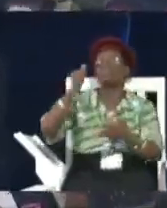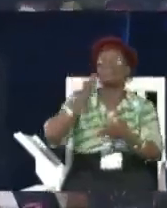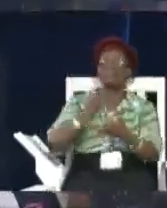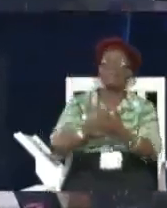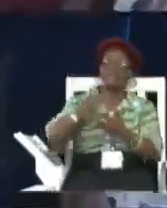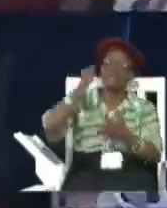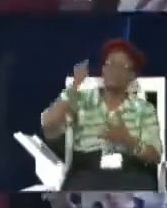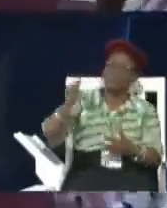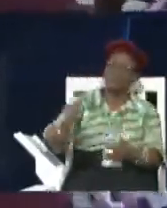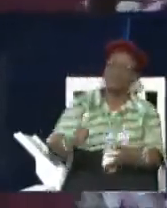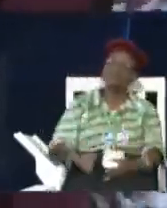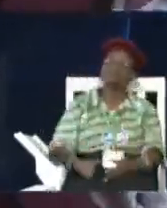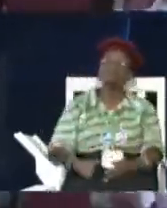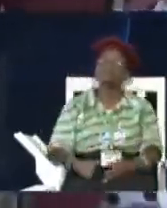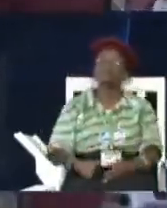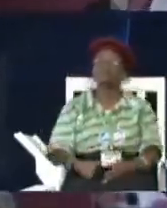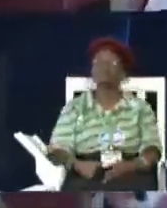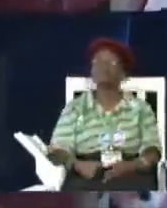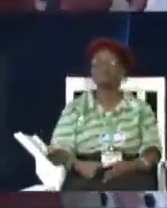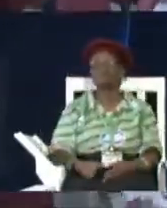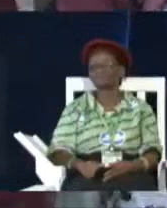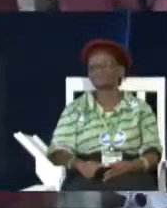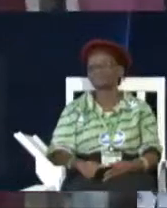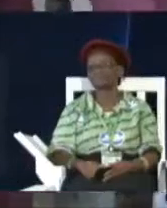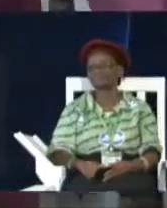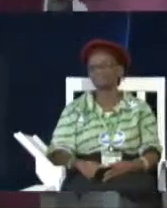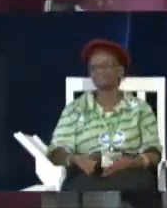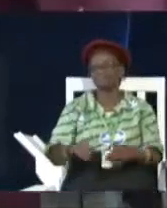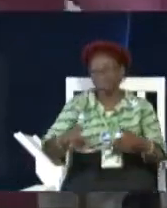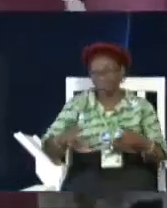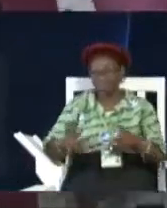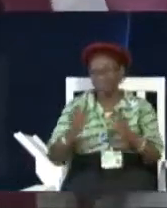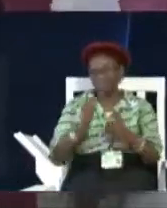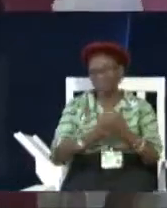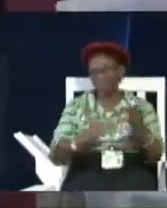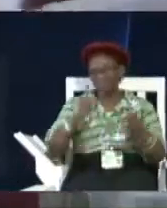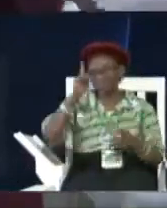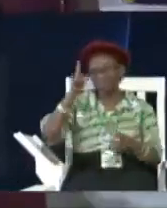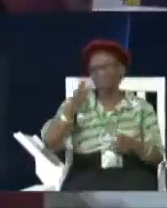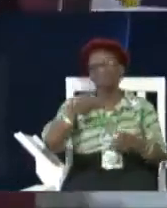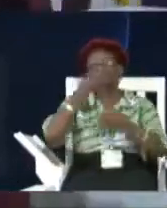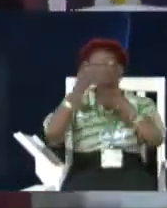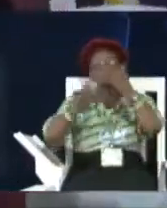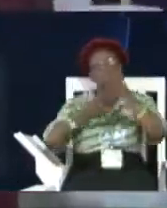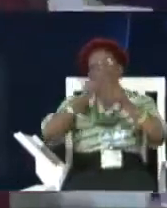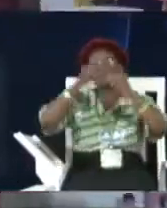Amen. Well, let someone shout hallelujah.